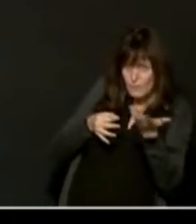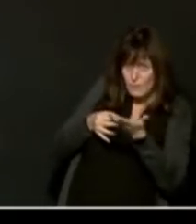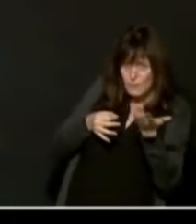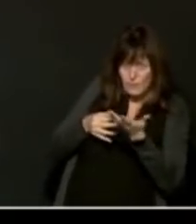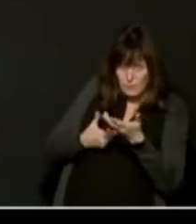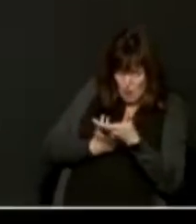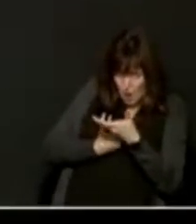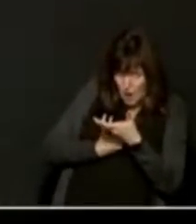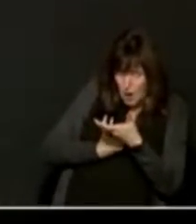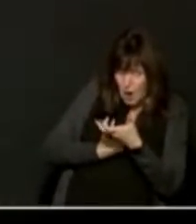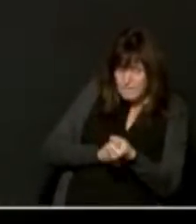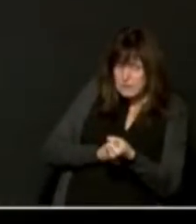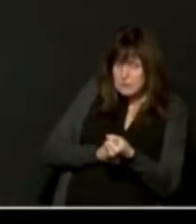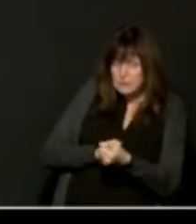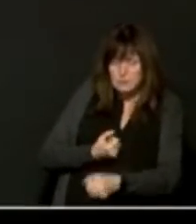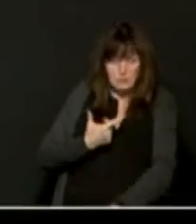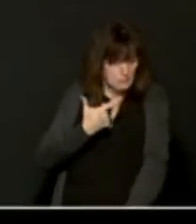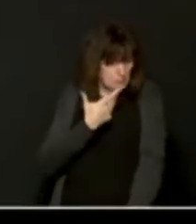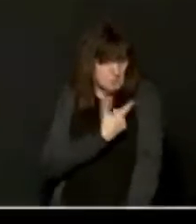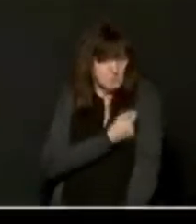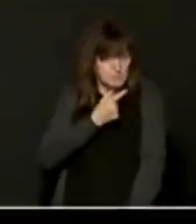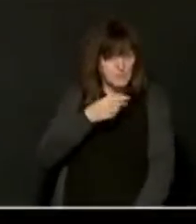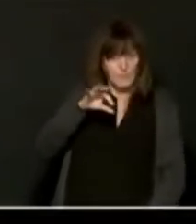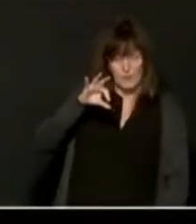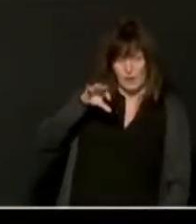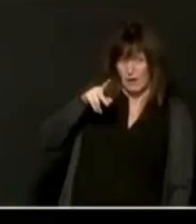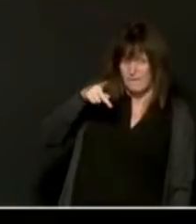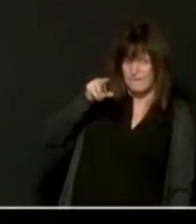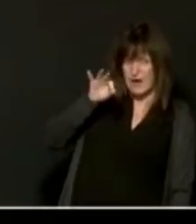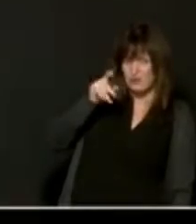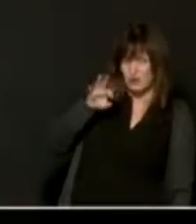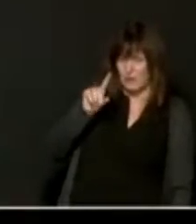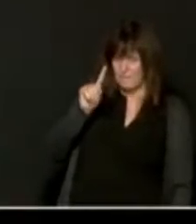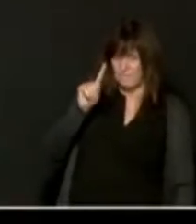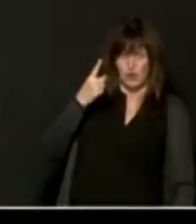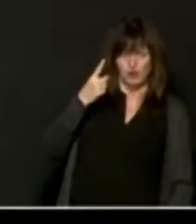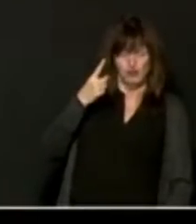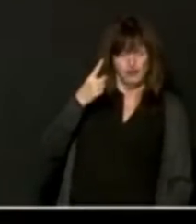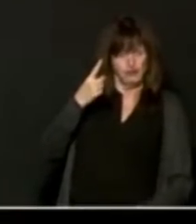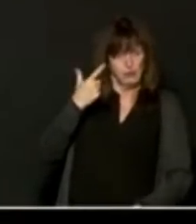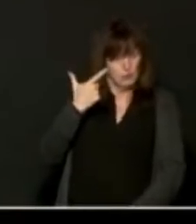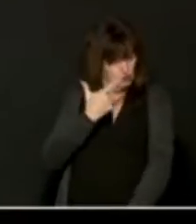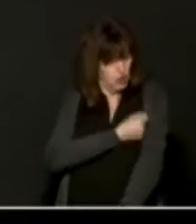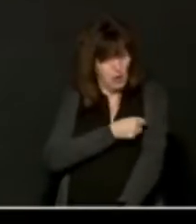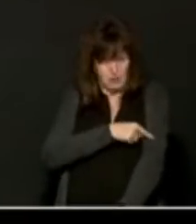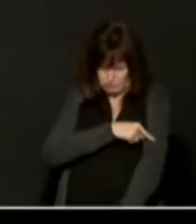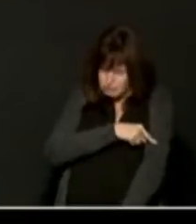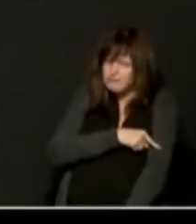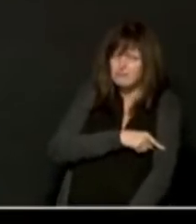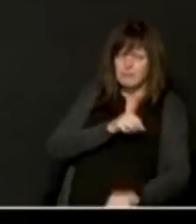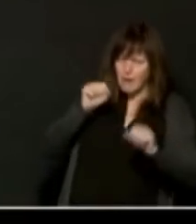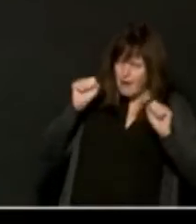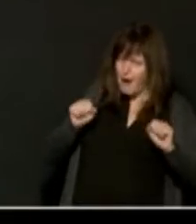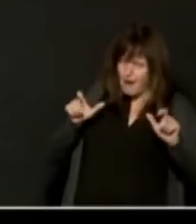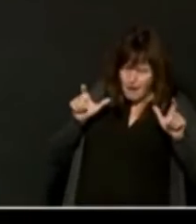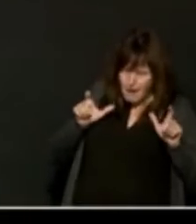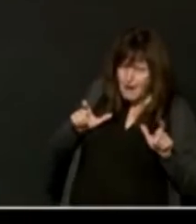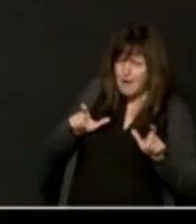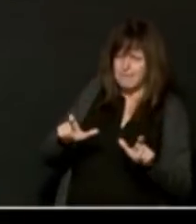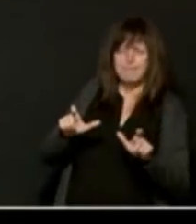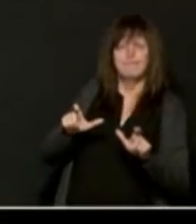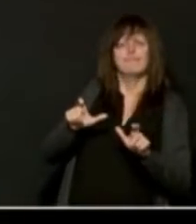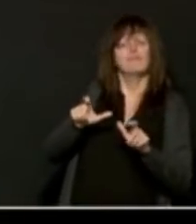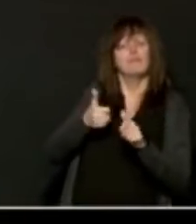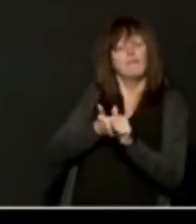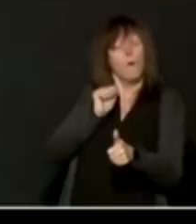effectiveness of the Pfizer vaccine after the first dose in preventing severe illness, death, or just, even being a safeguard